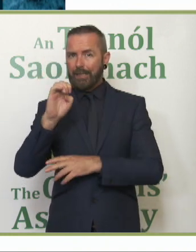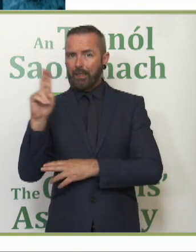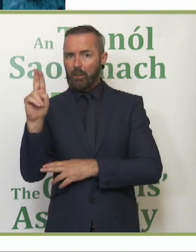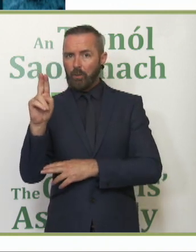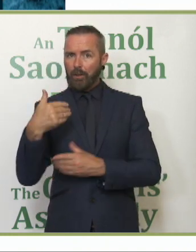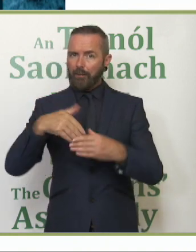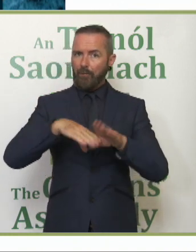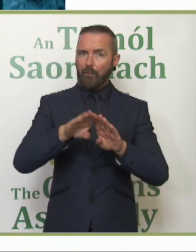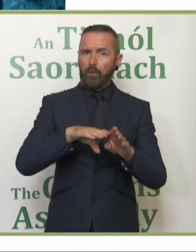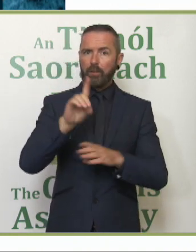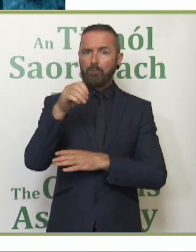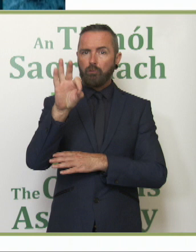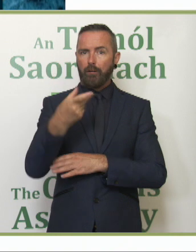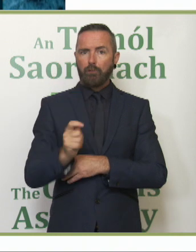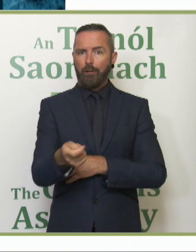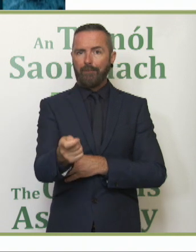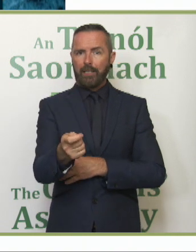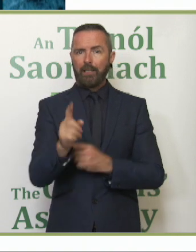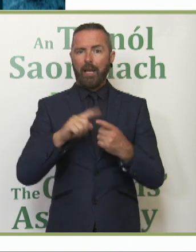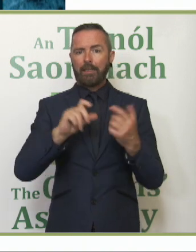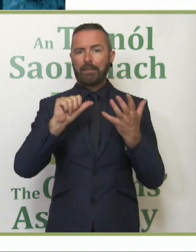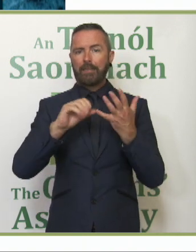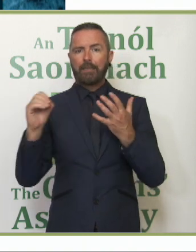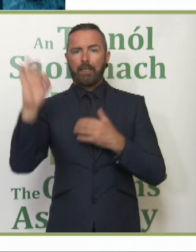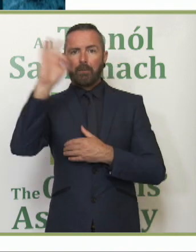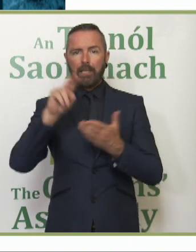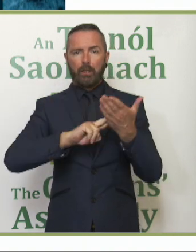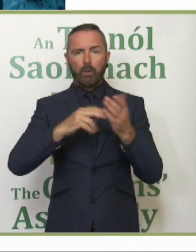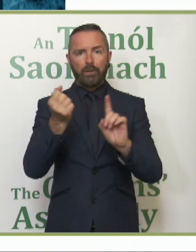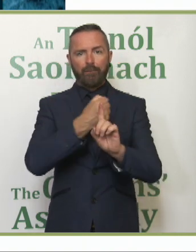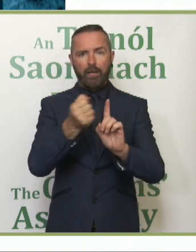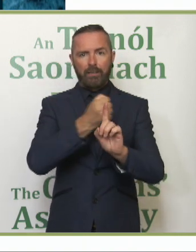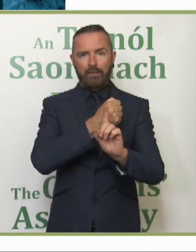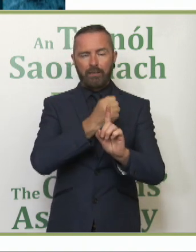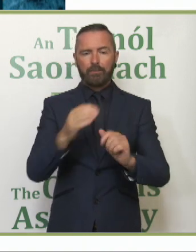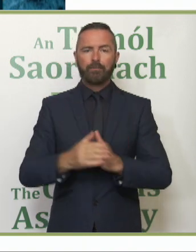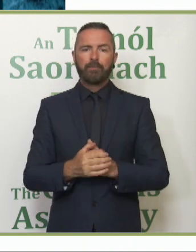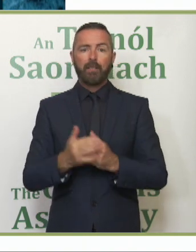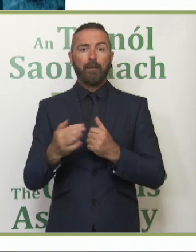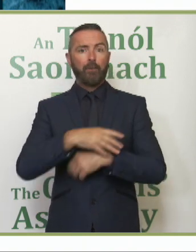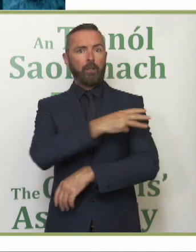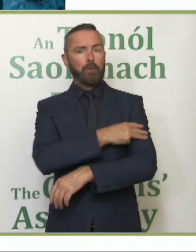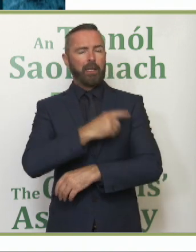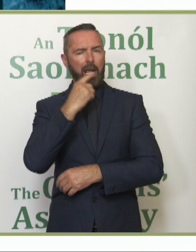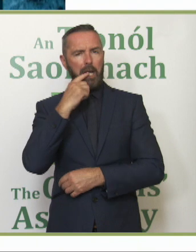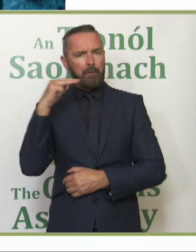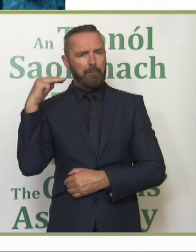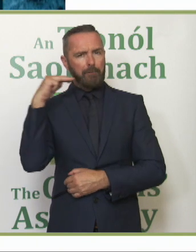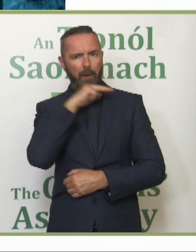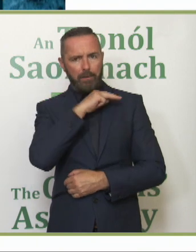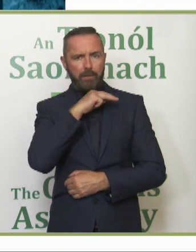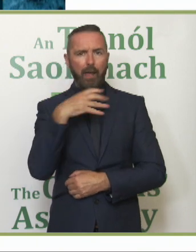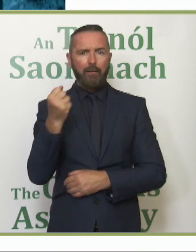drug trafficking, and 60% of criminal networks use violence. For us in An Garda Síochána, it is vital that we have